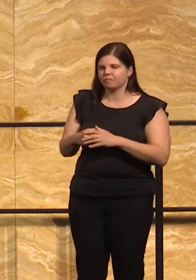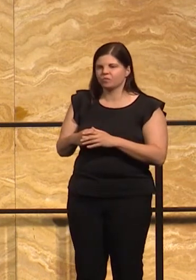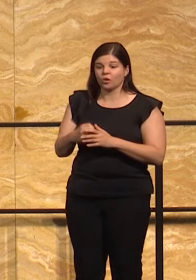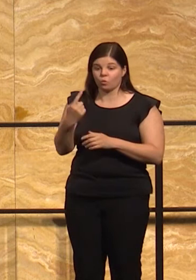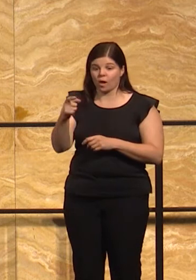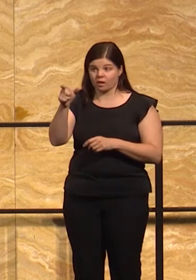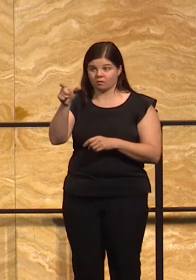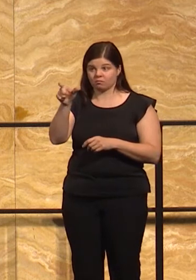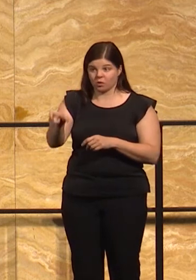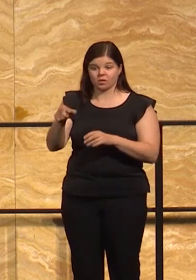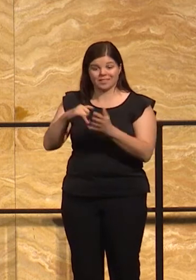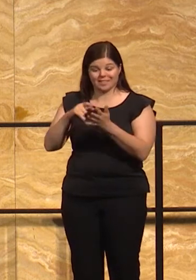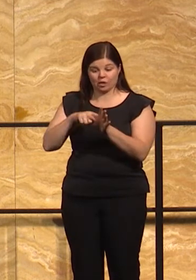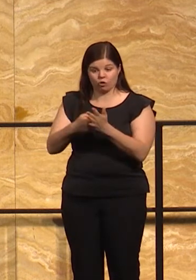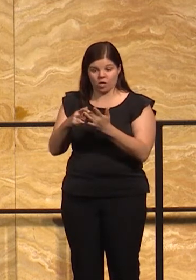about Syria.